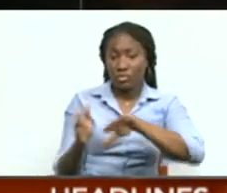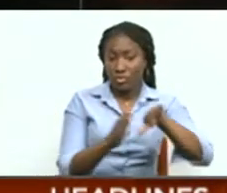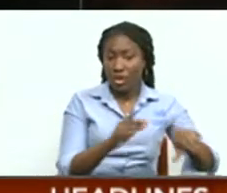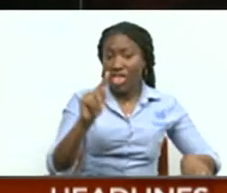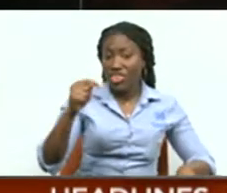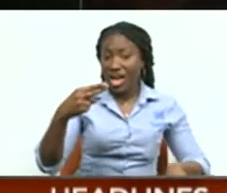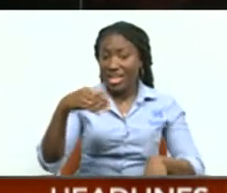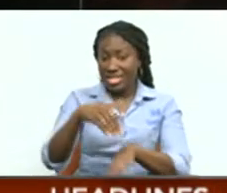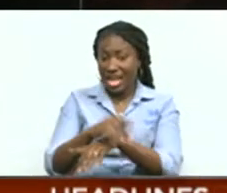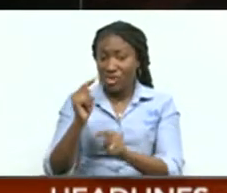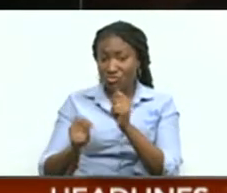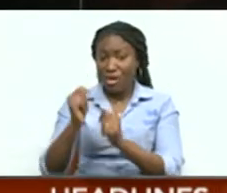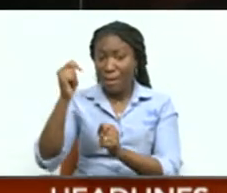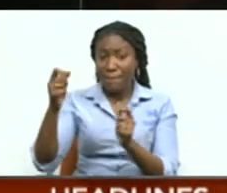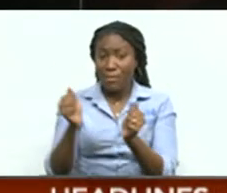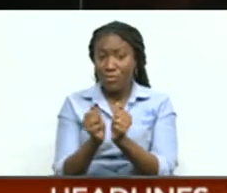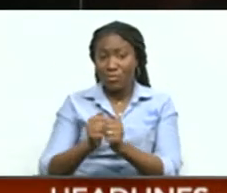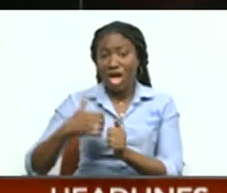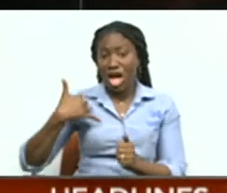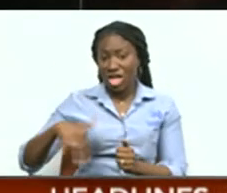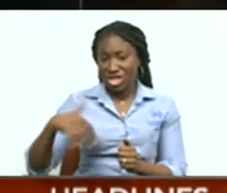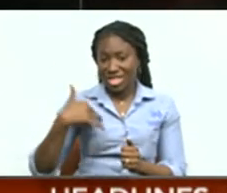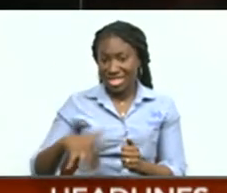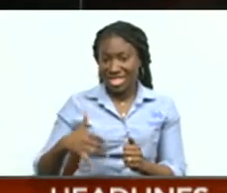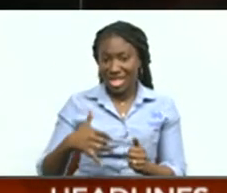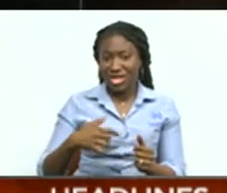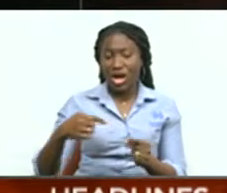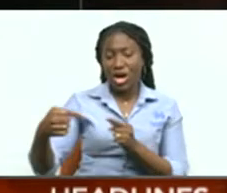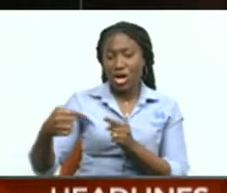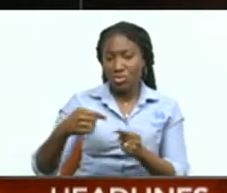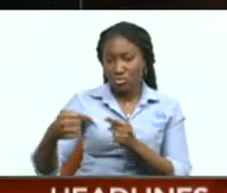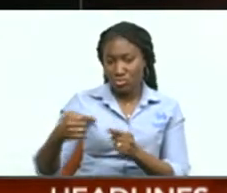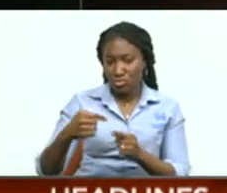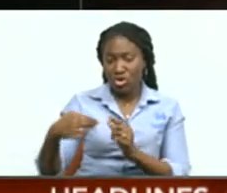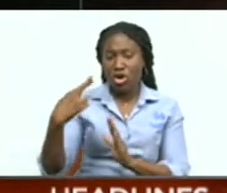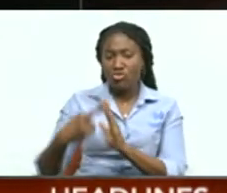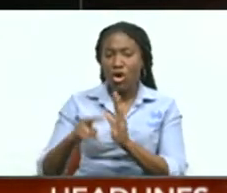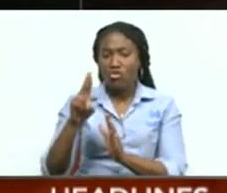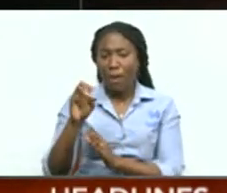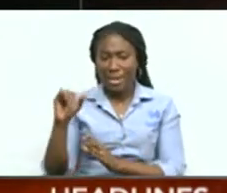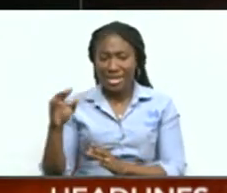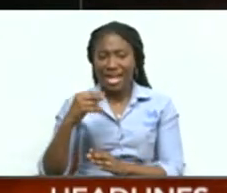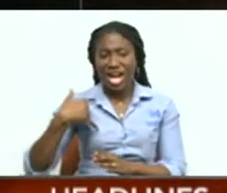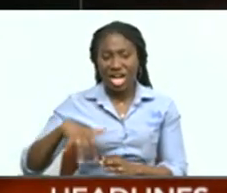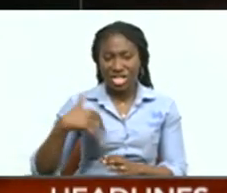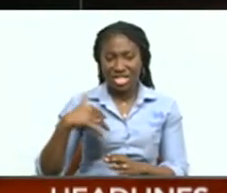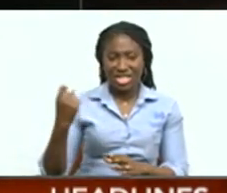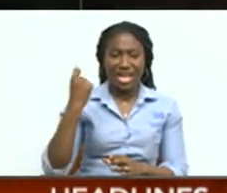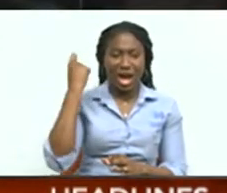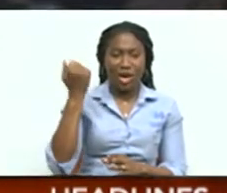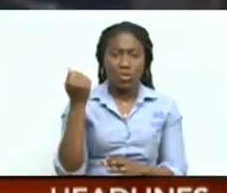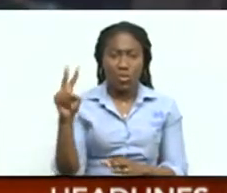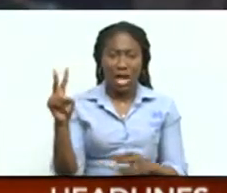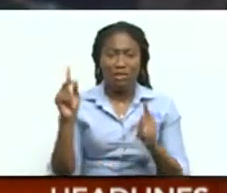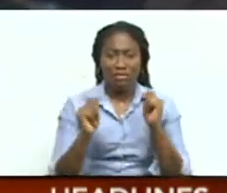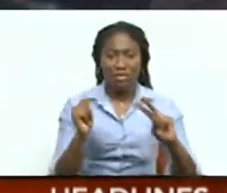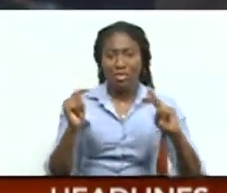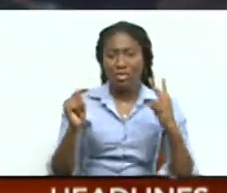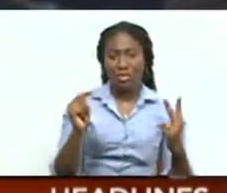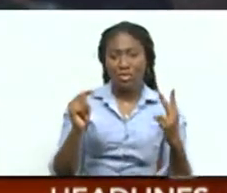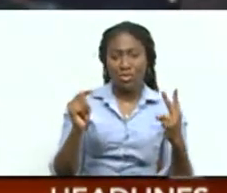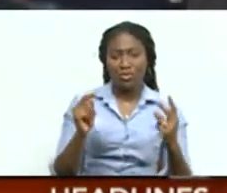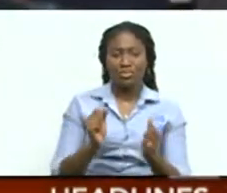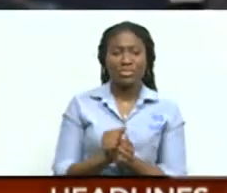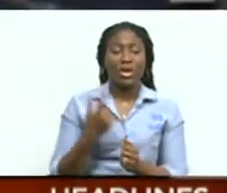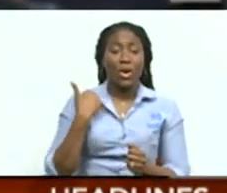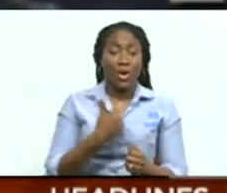Tobago and Argentina met in the final match of the round-robin stage of the competition, with Argentina coming out 12-2 winners. We hope